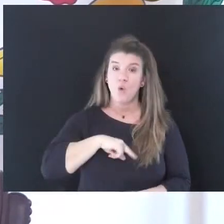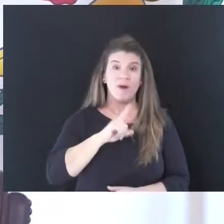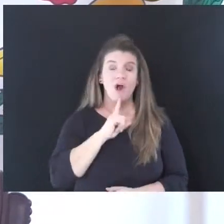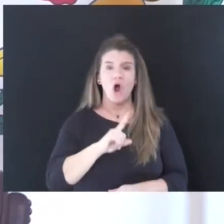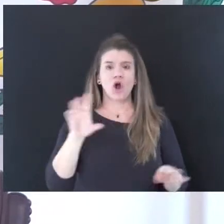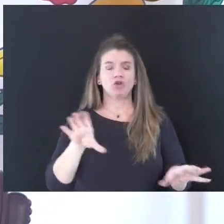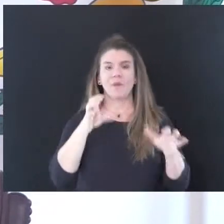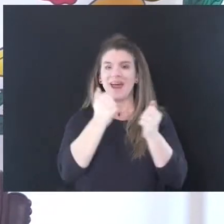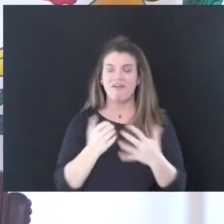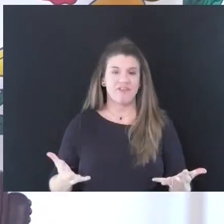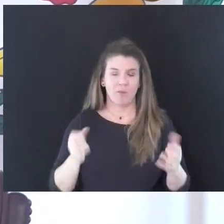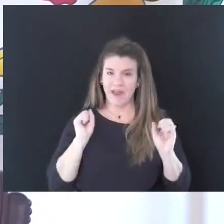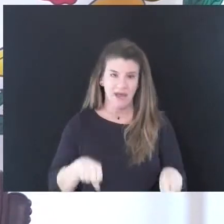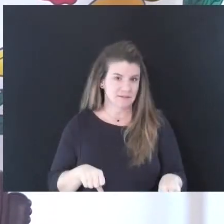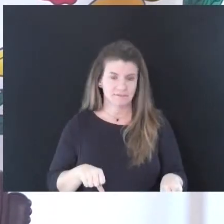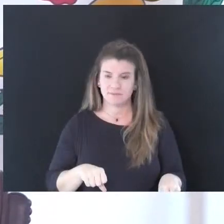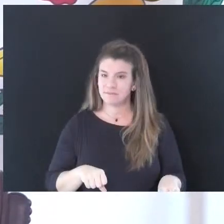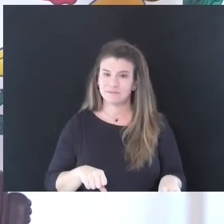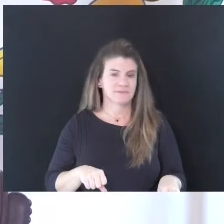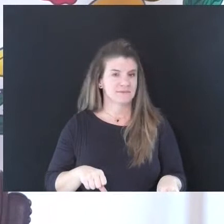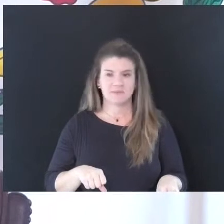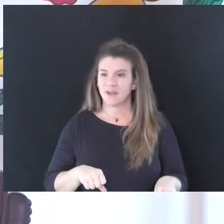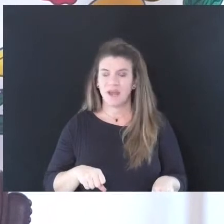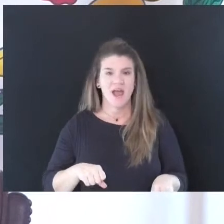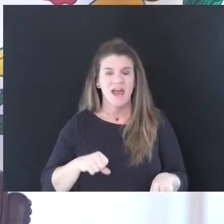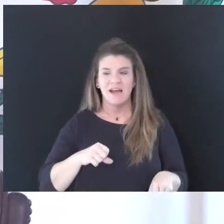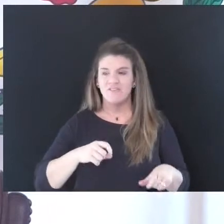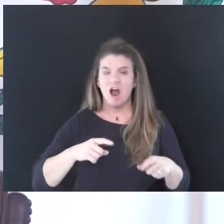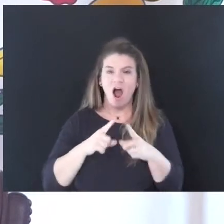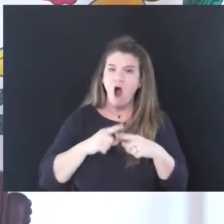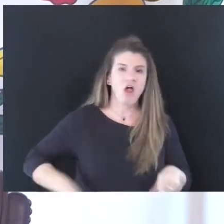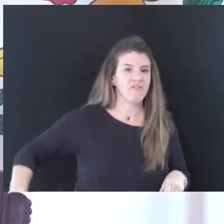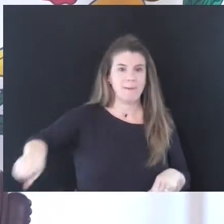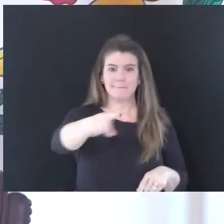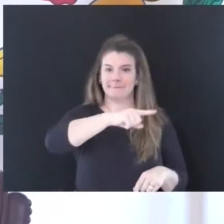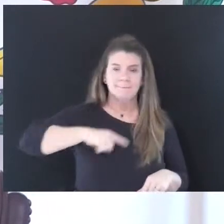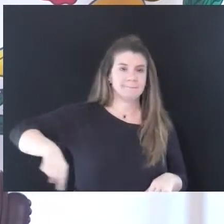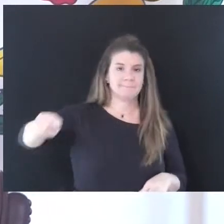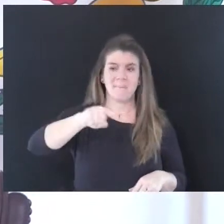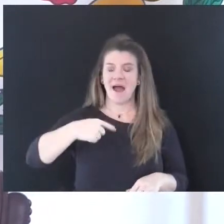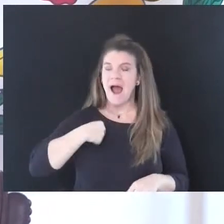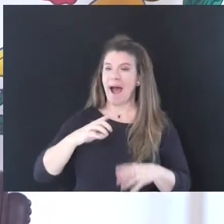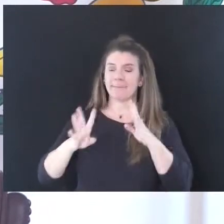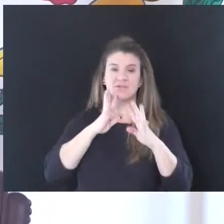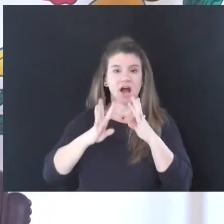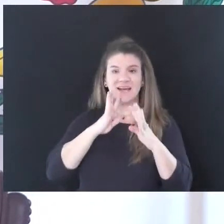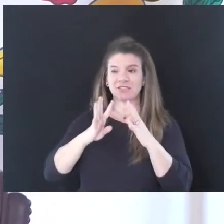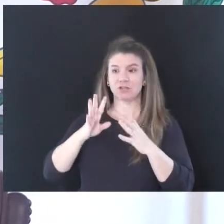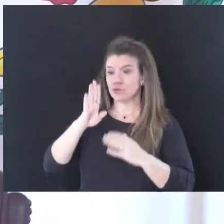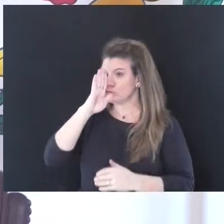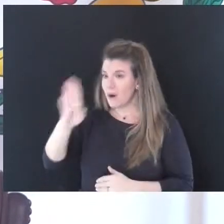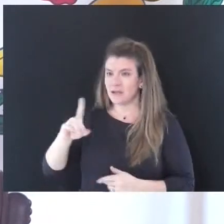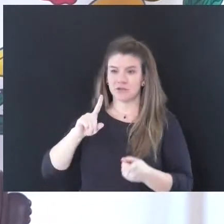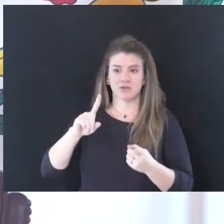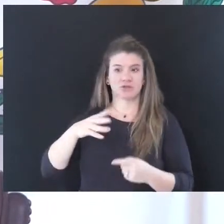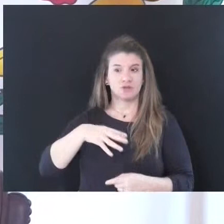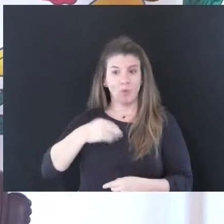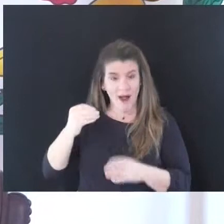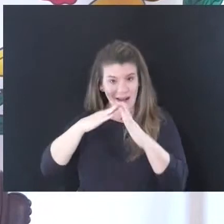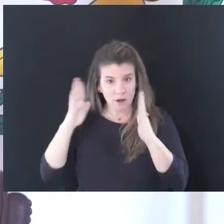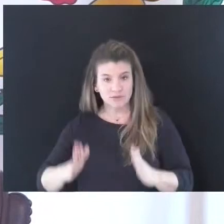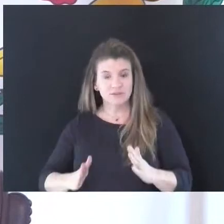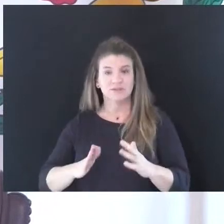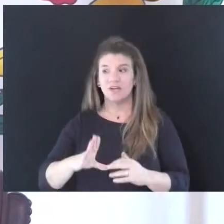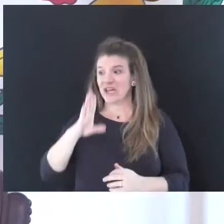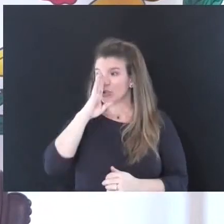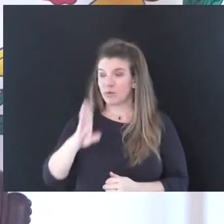we're doing everything. It's coming from all fronts. You know, I'm talking directly to the White House and directly to the